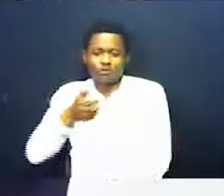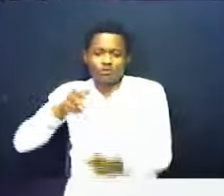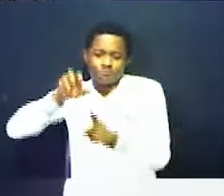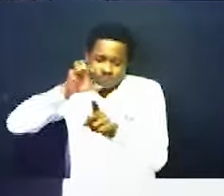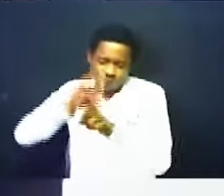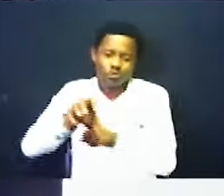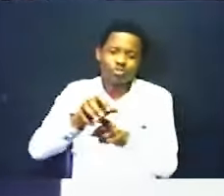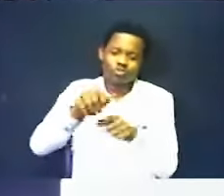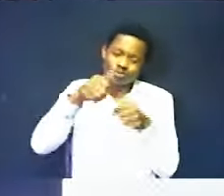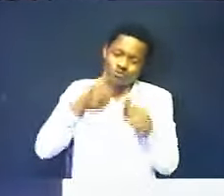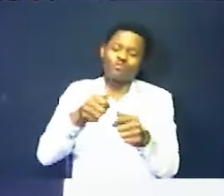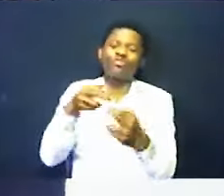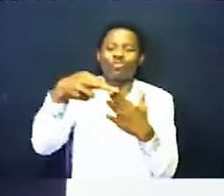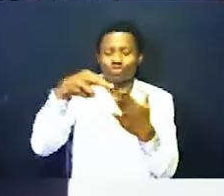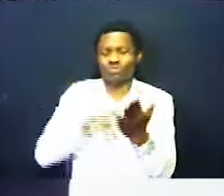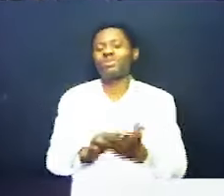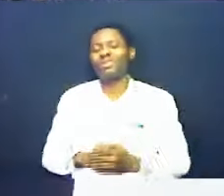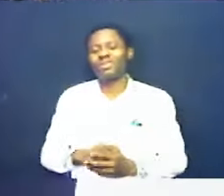means.